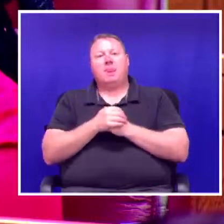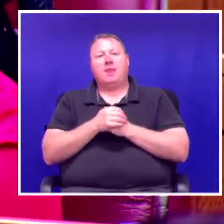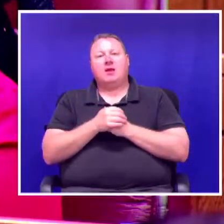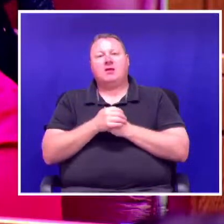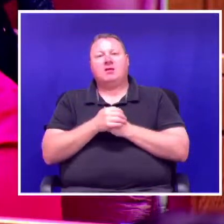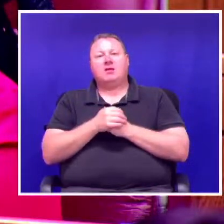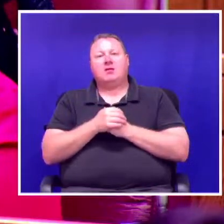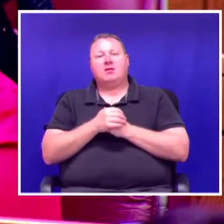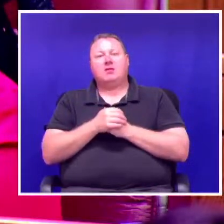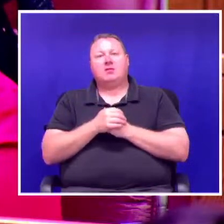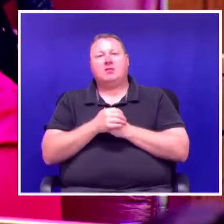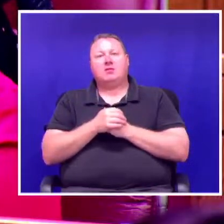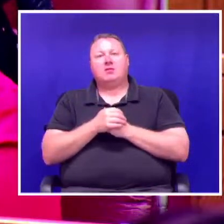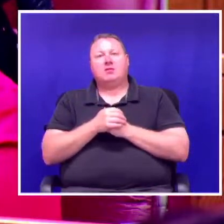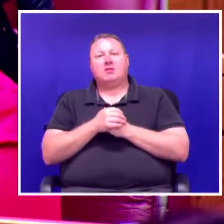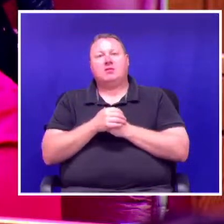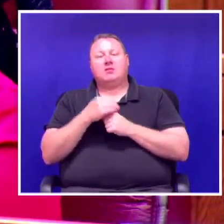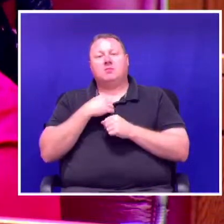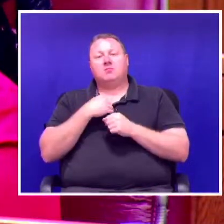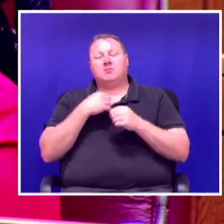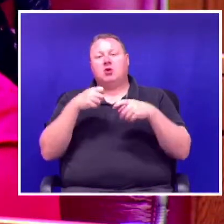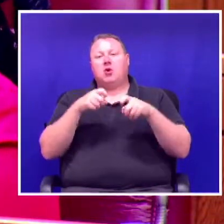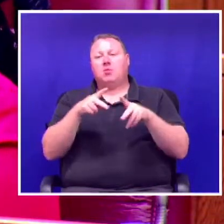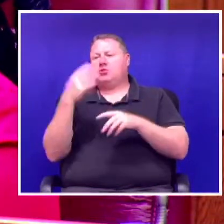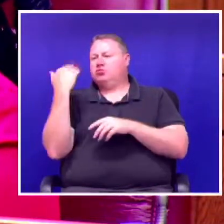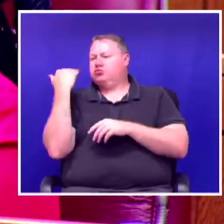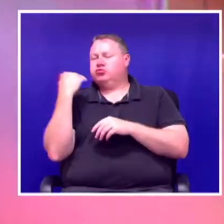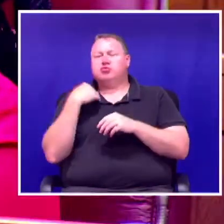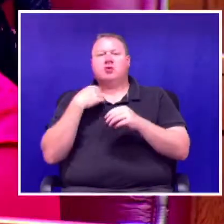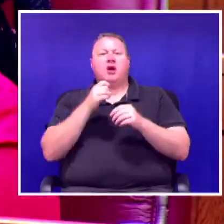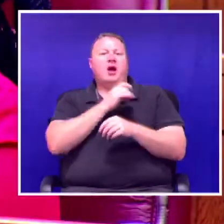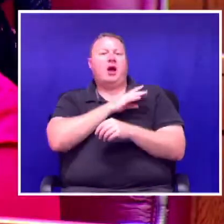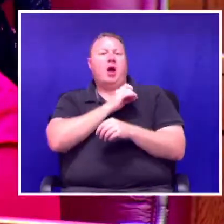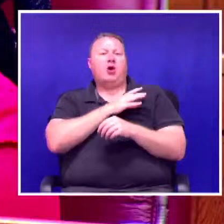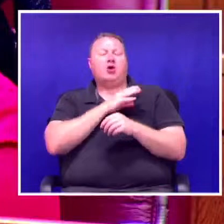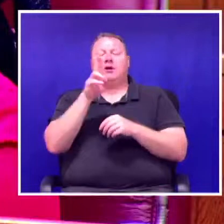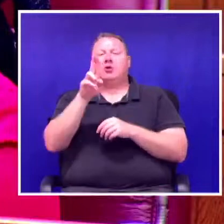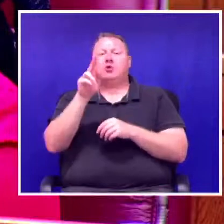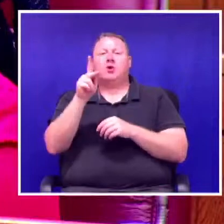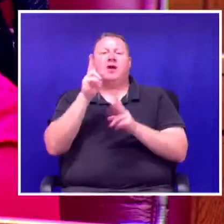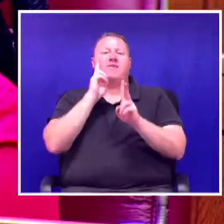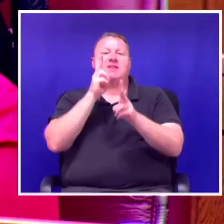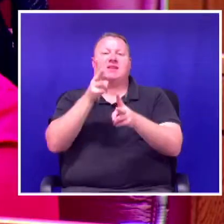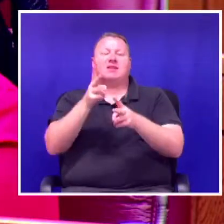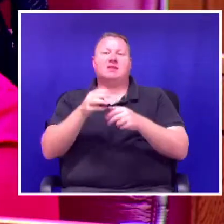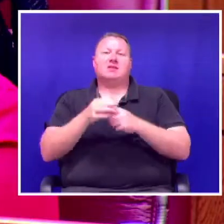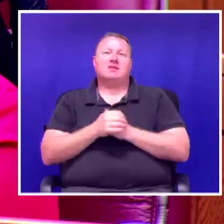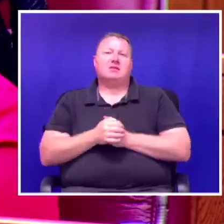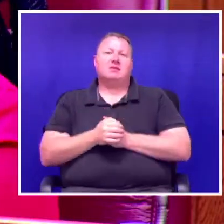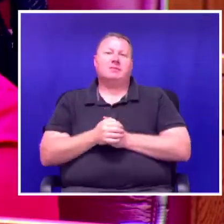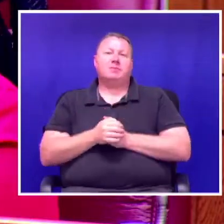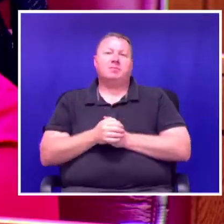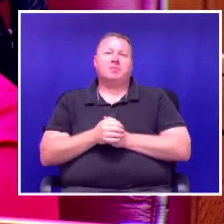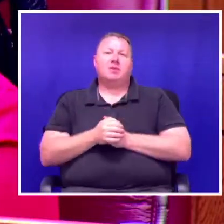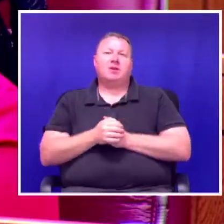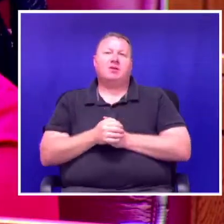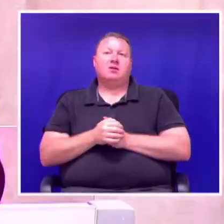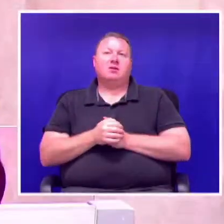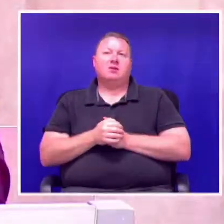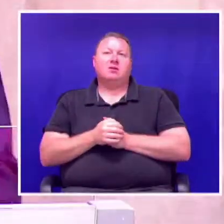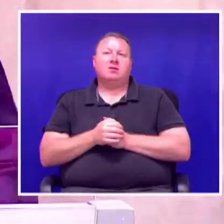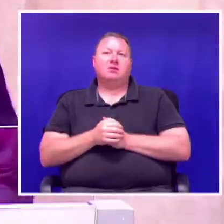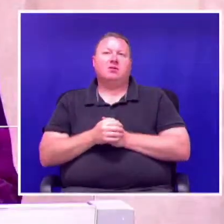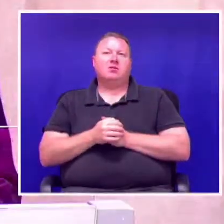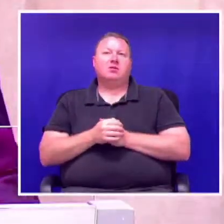Recently, I had an opportunity to visit Ireland and United Kingdom, and one thing good that